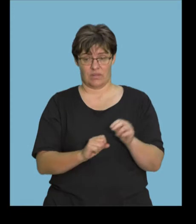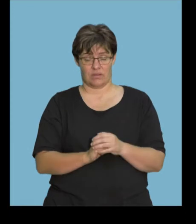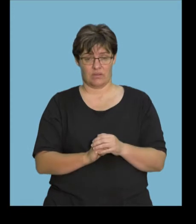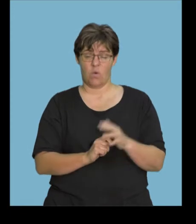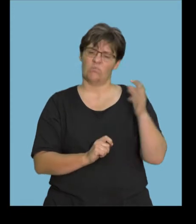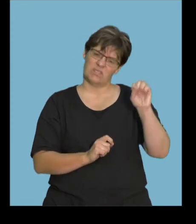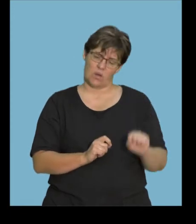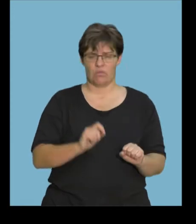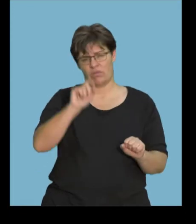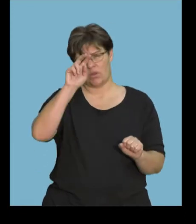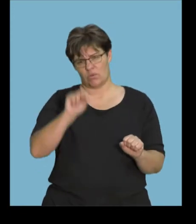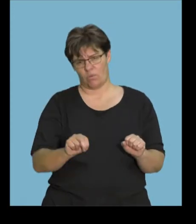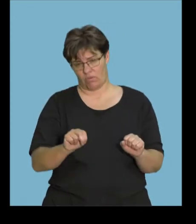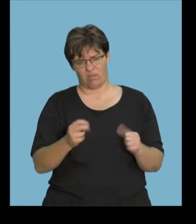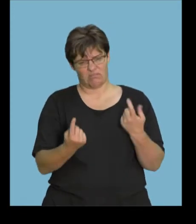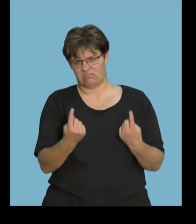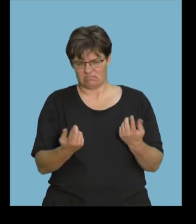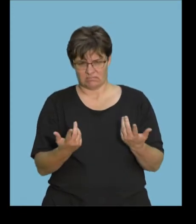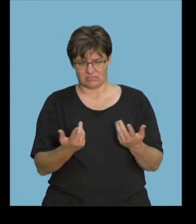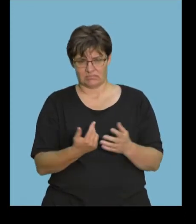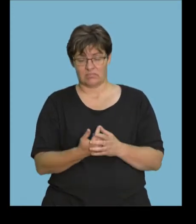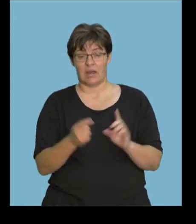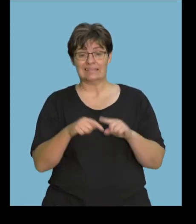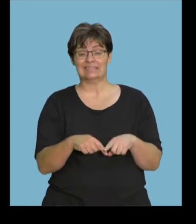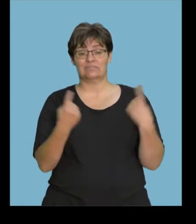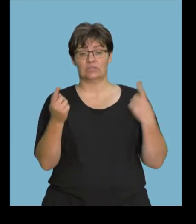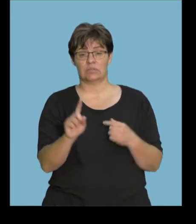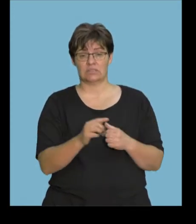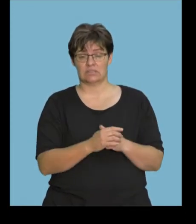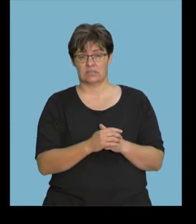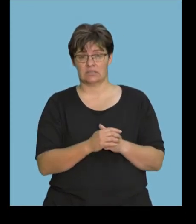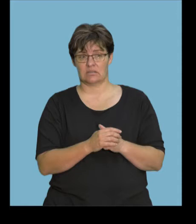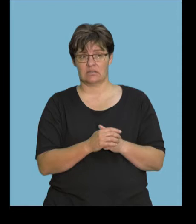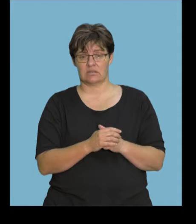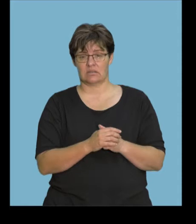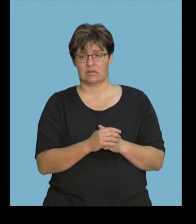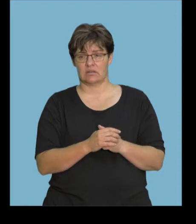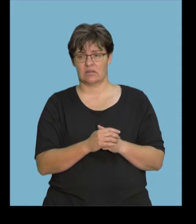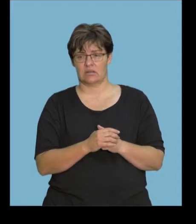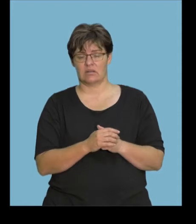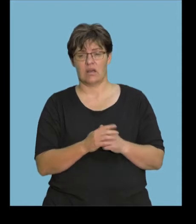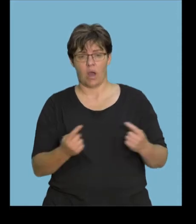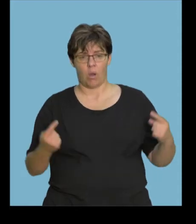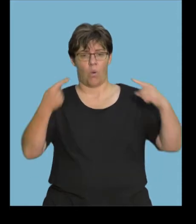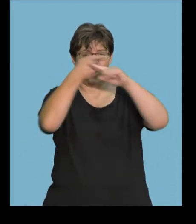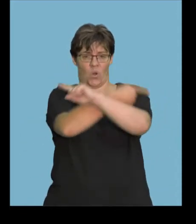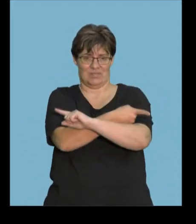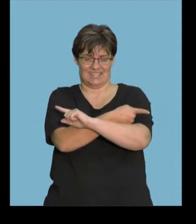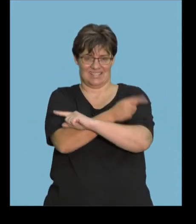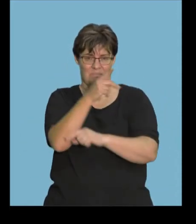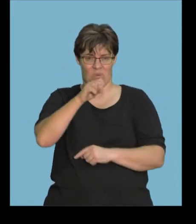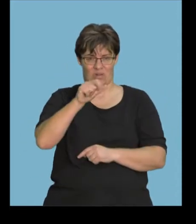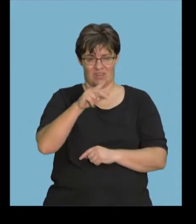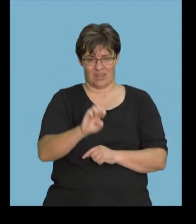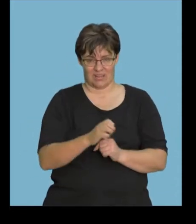is the south, right? Now, one thing that's going to be different here is that these are opposite. These are